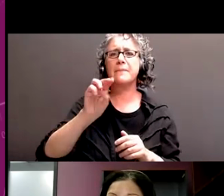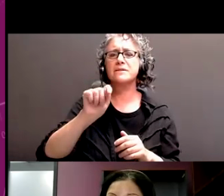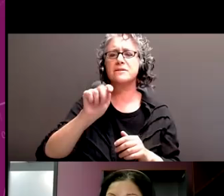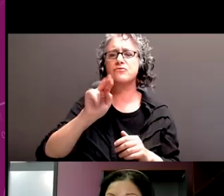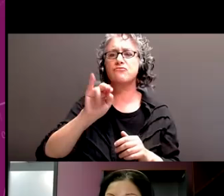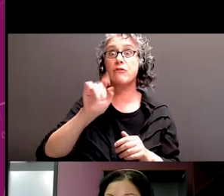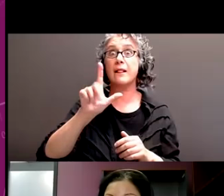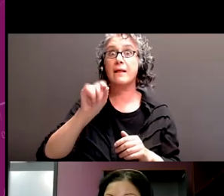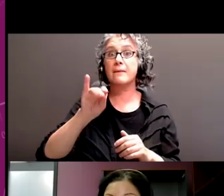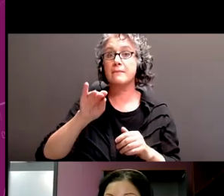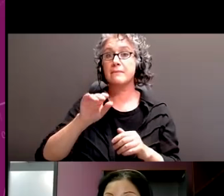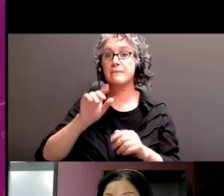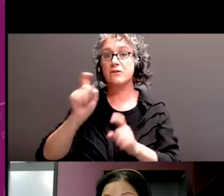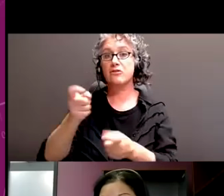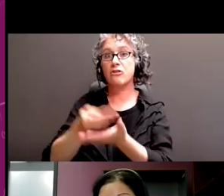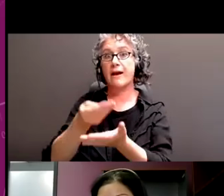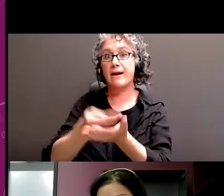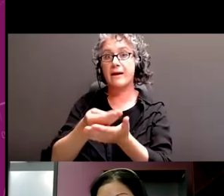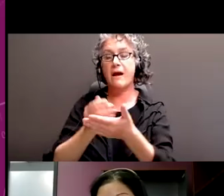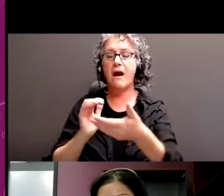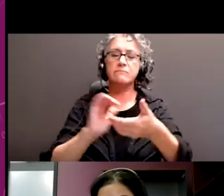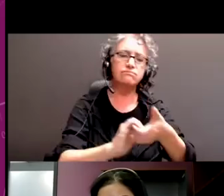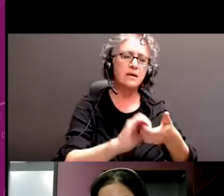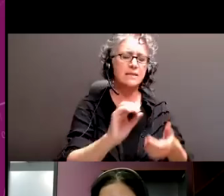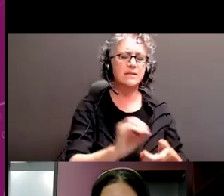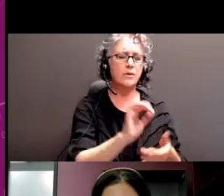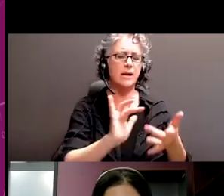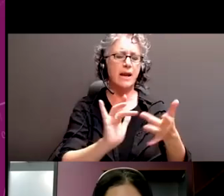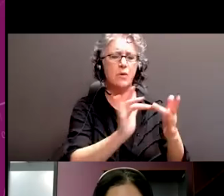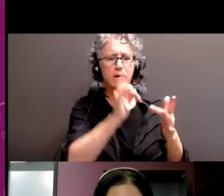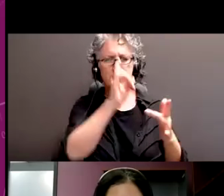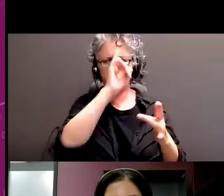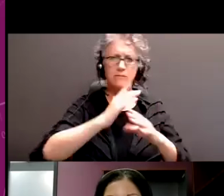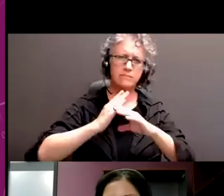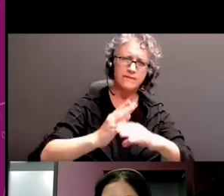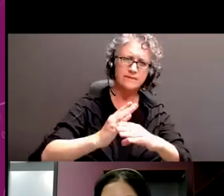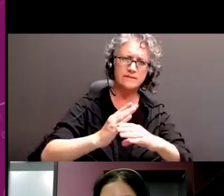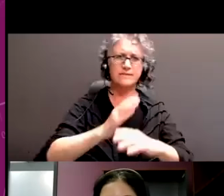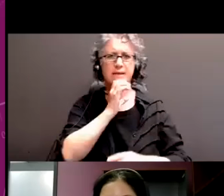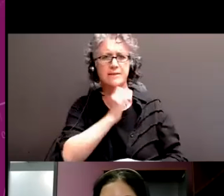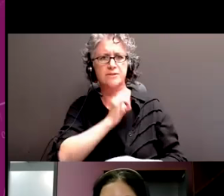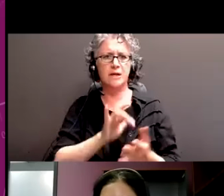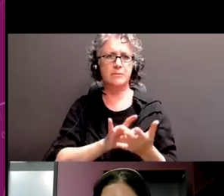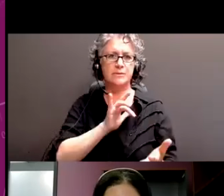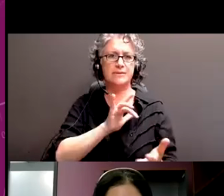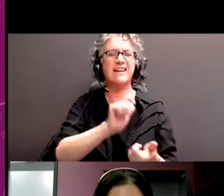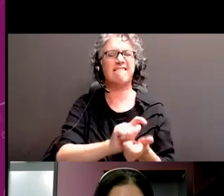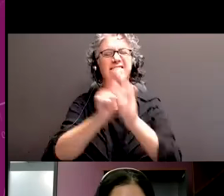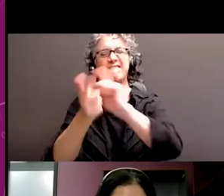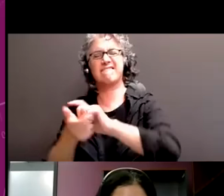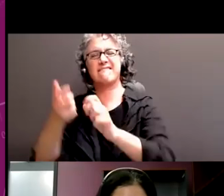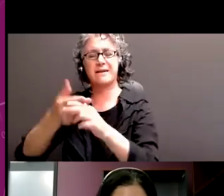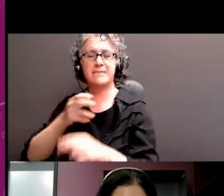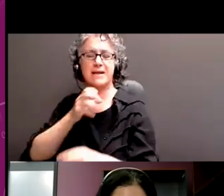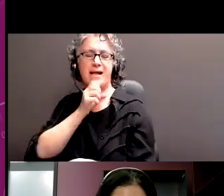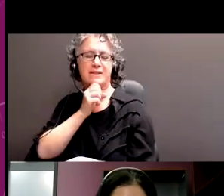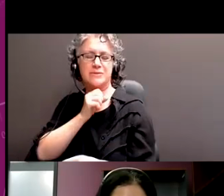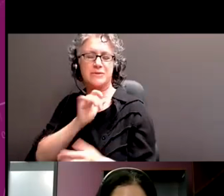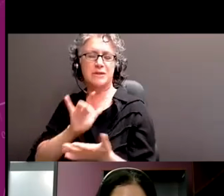project in partnership with the Ontario Network for the Prevention of Elder Abuse, now known as Elder Abuse